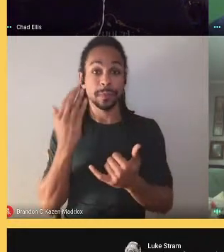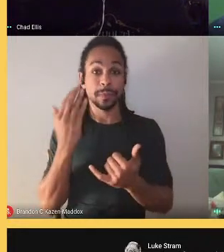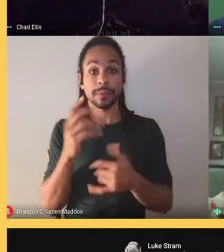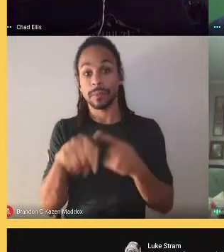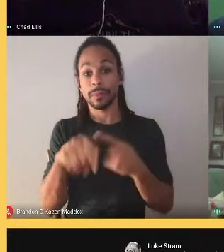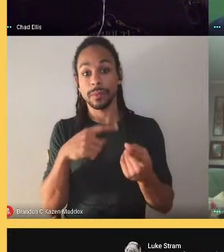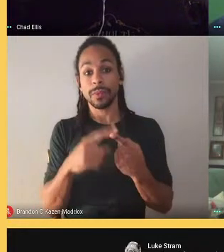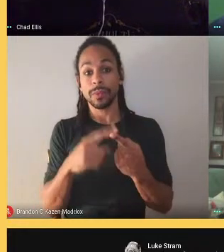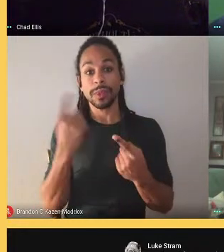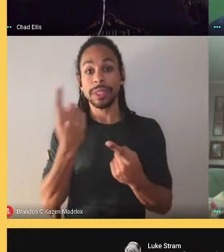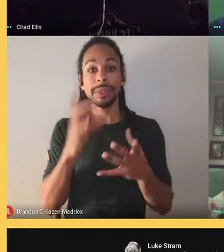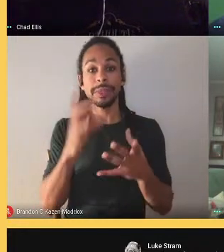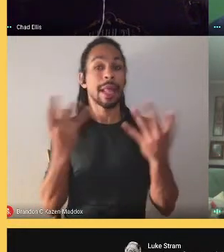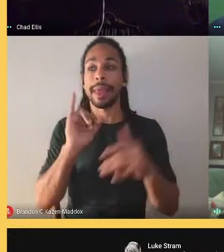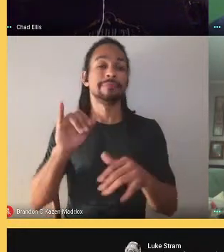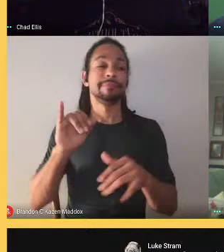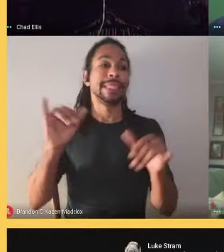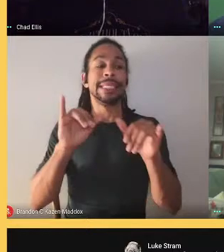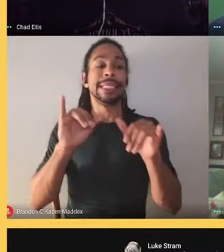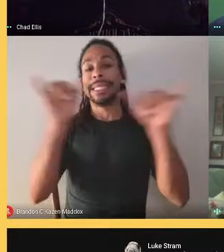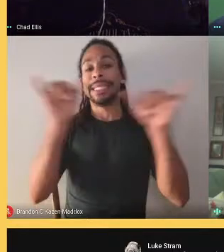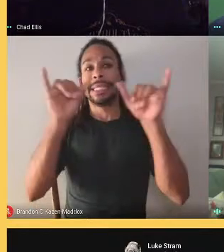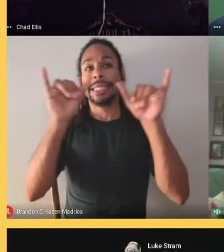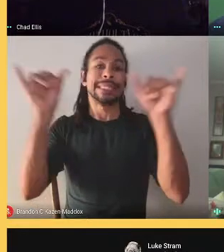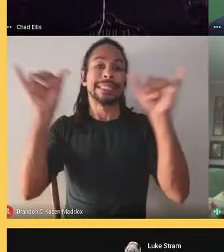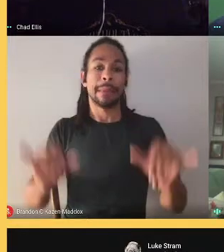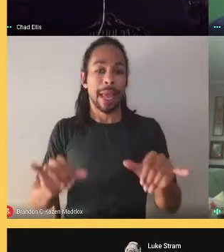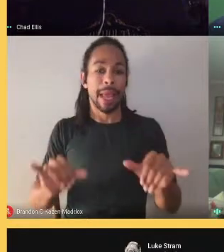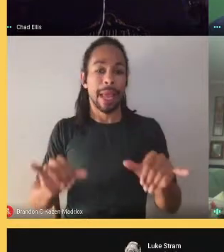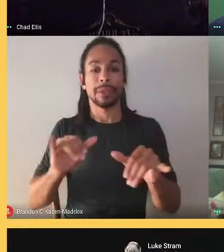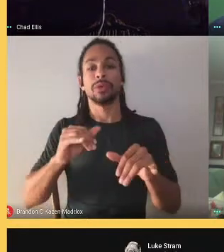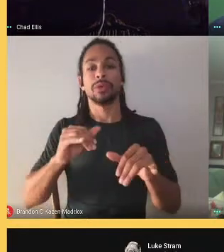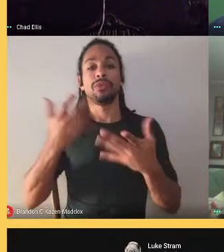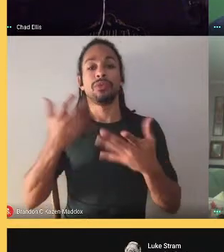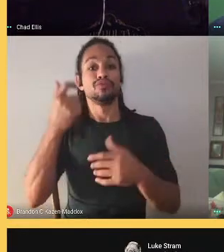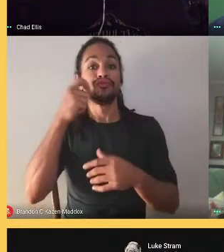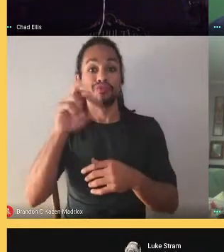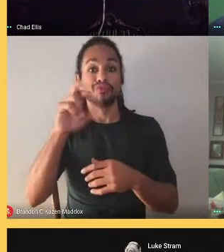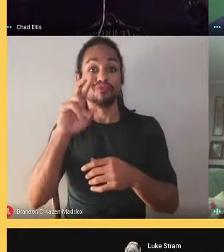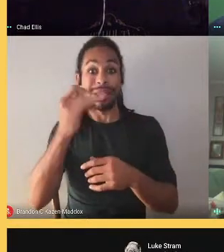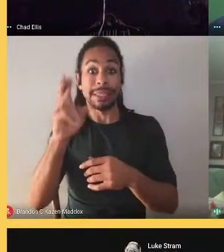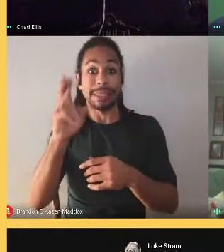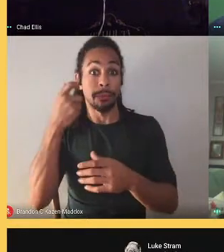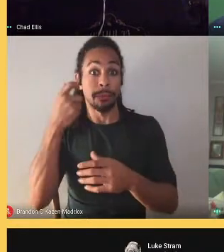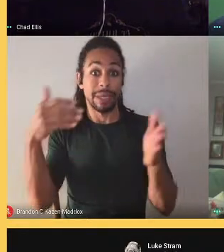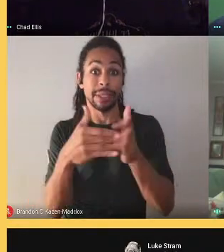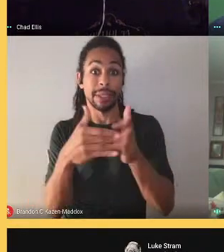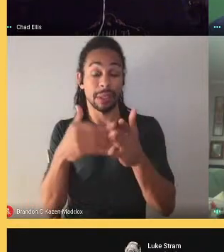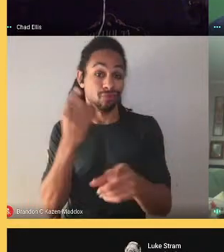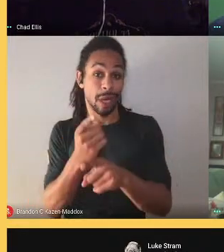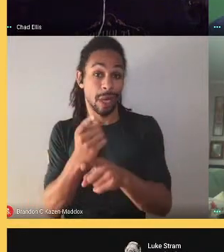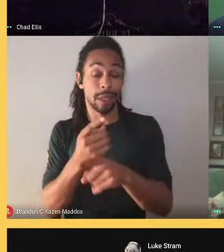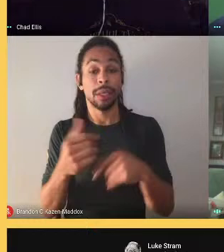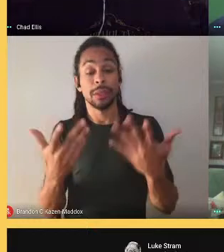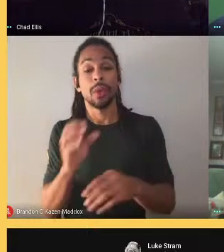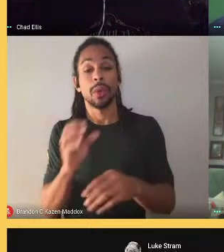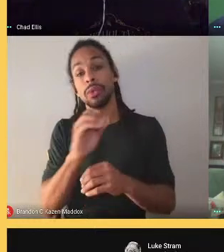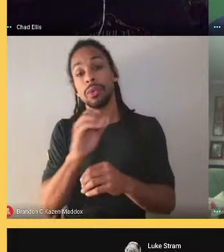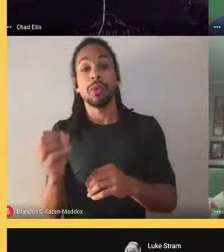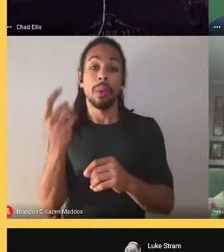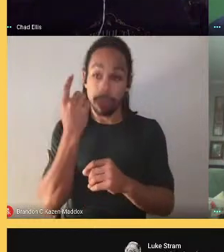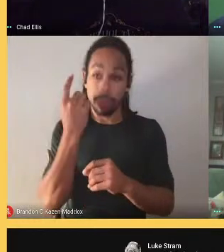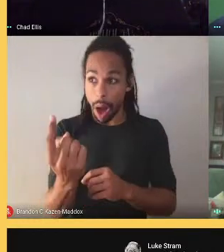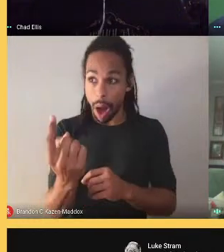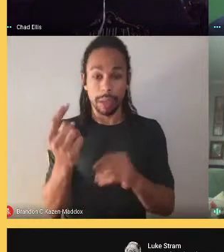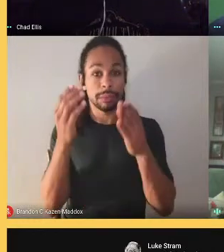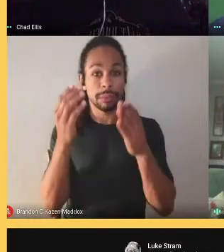racism, you know, that's a thing where in a lot of cases, no person is necessarily pushing a